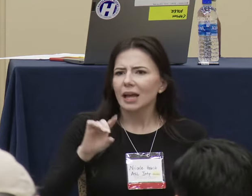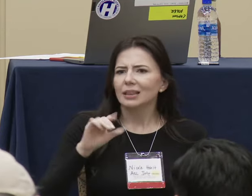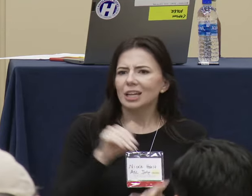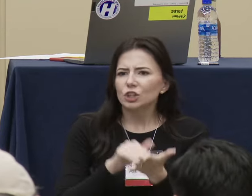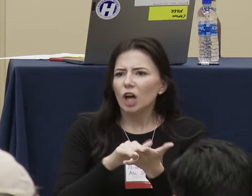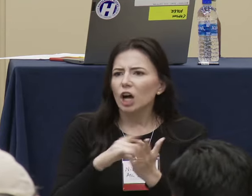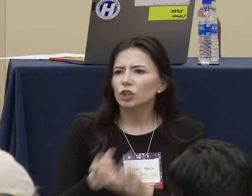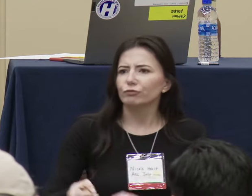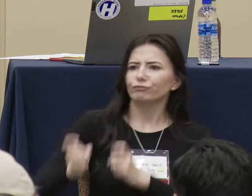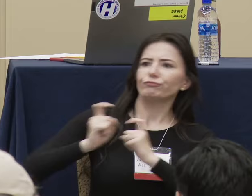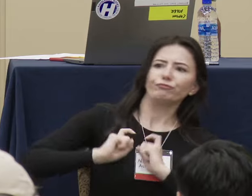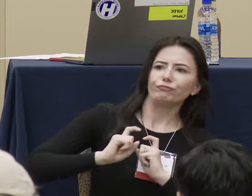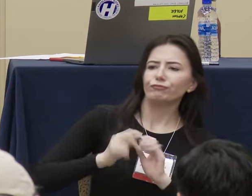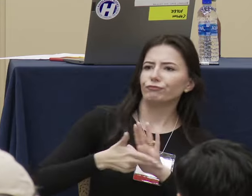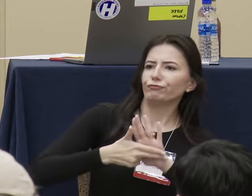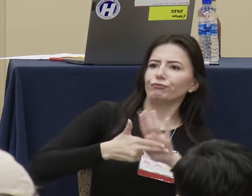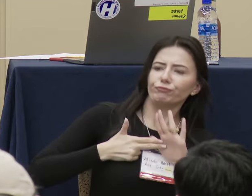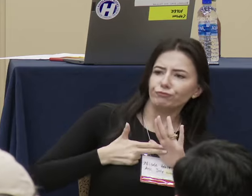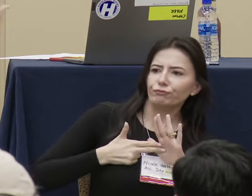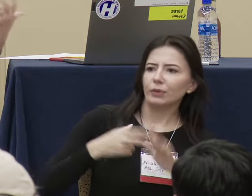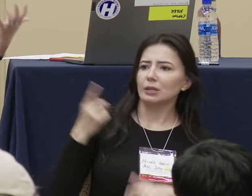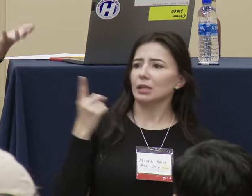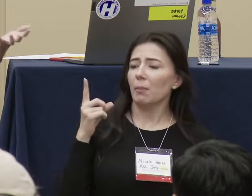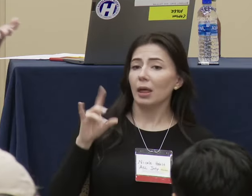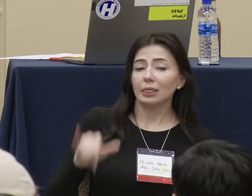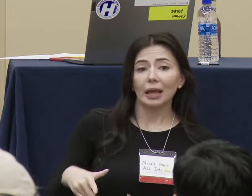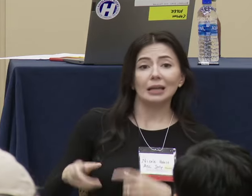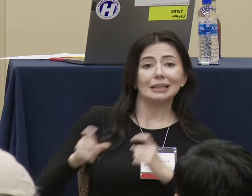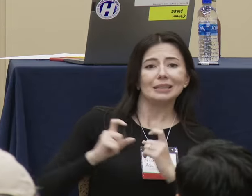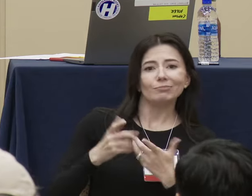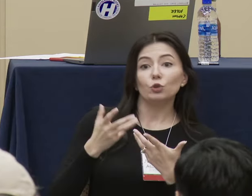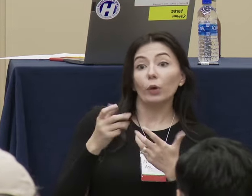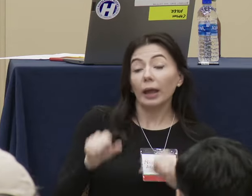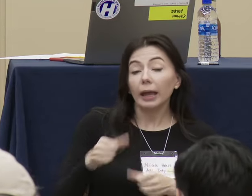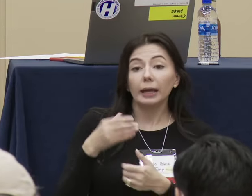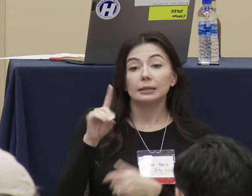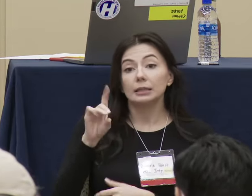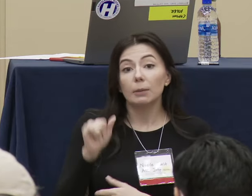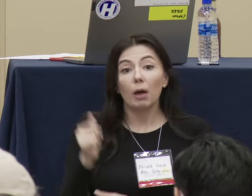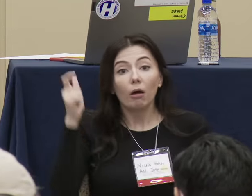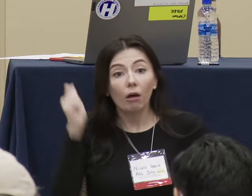prescribed, something that gets you like disability benefits,